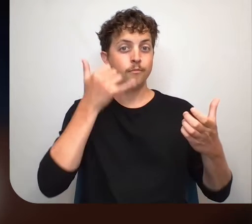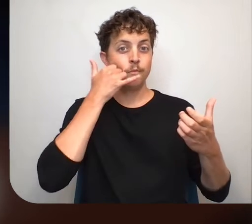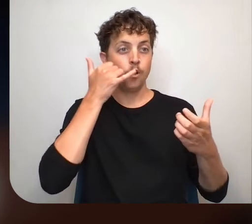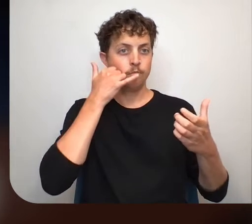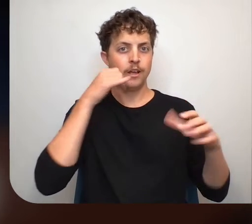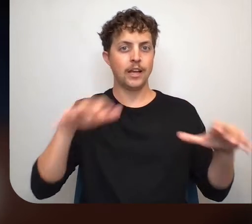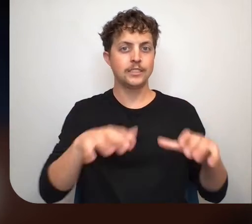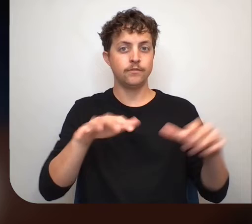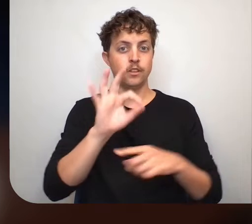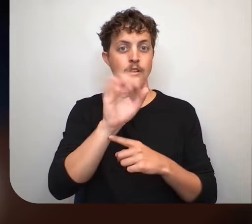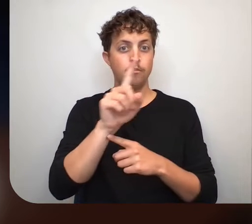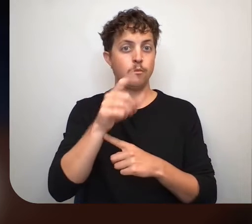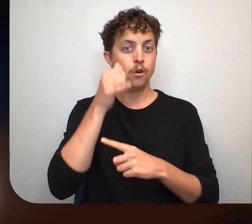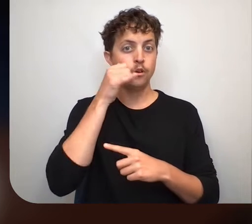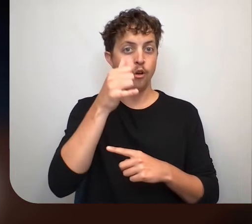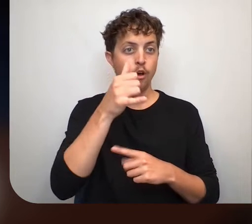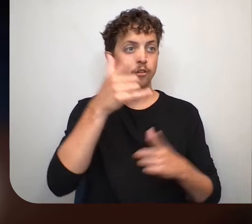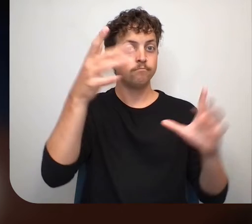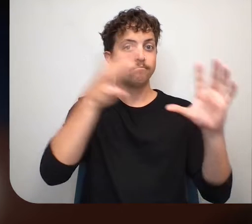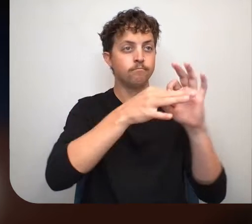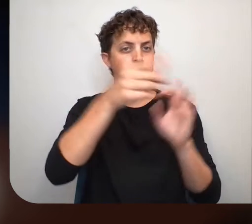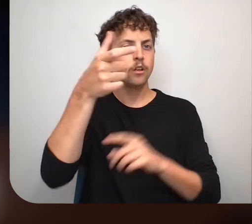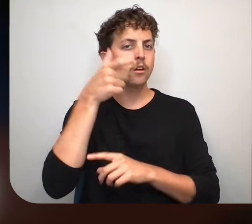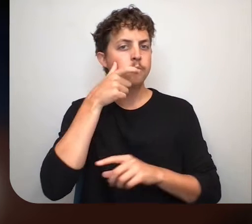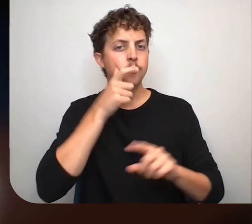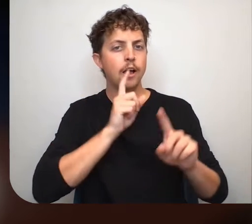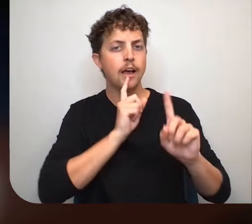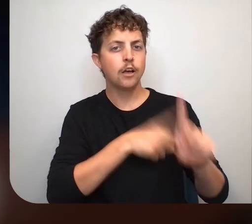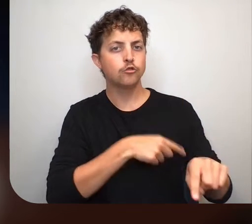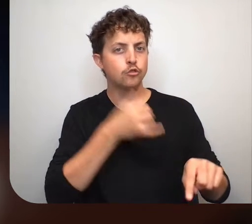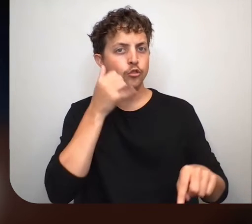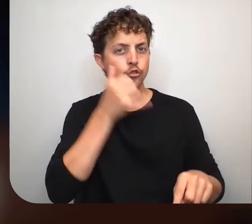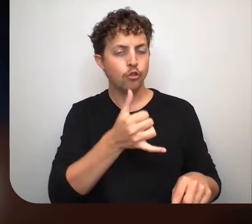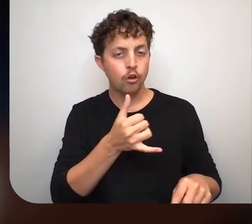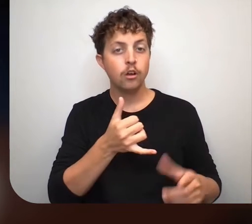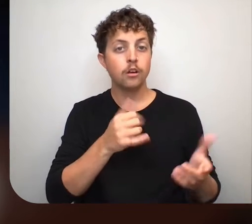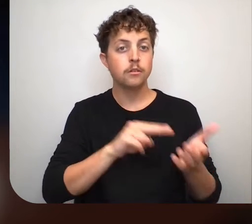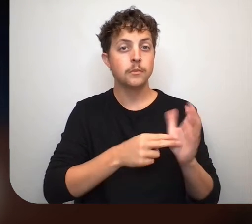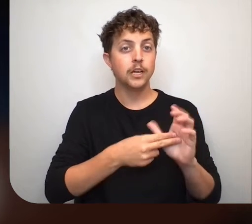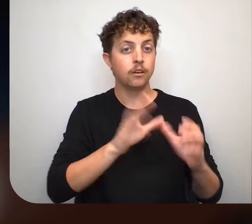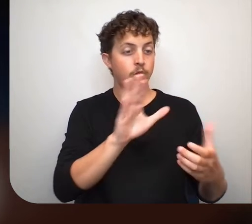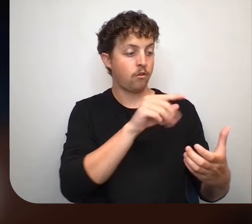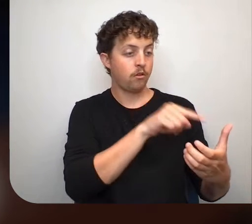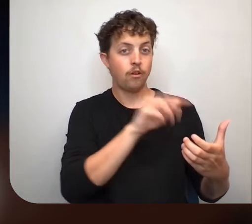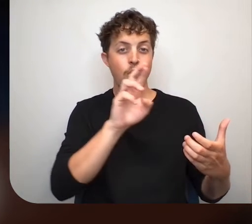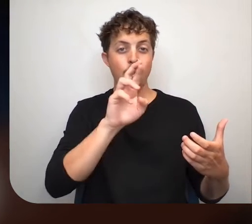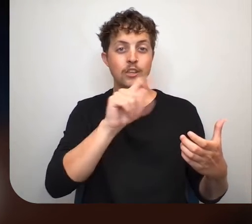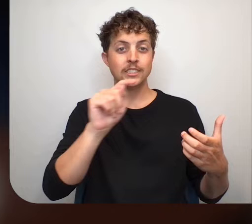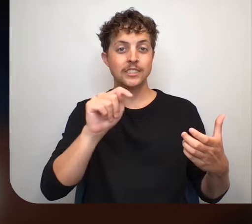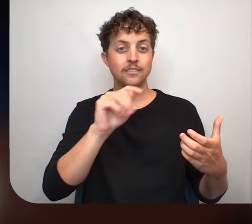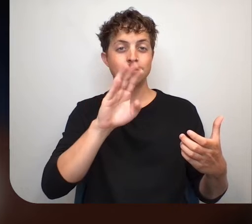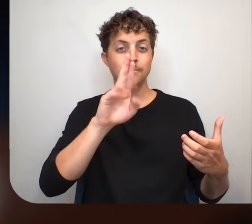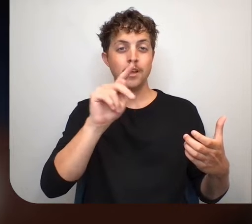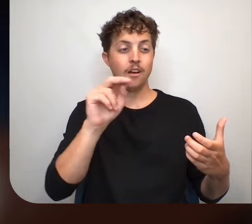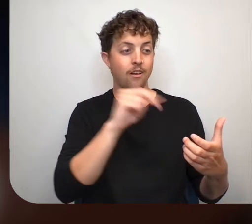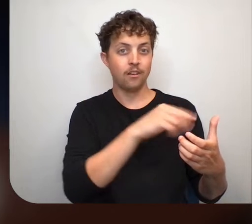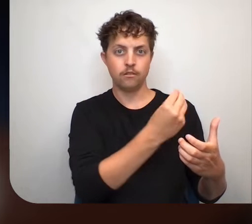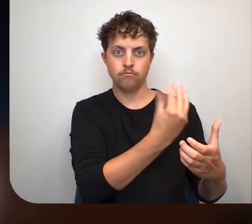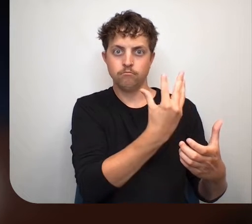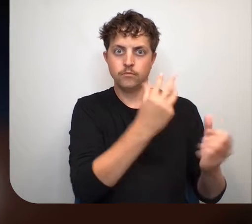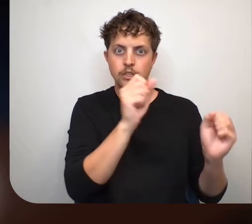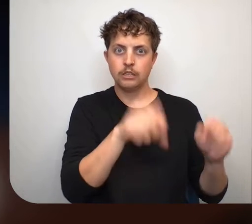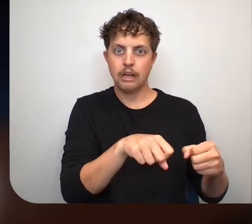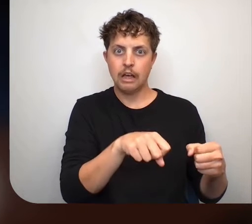Smartphone with active 911 call. An emergency operator answers the call. The RTT chat button is enabled.